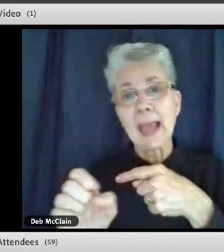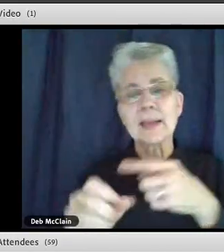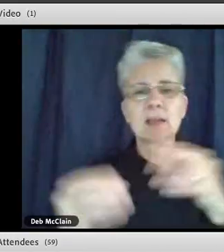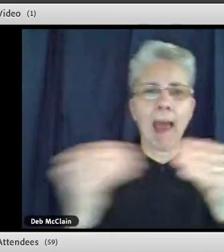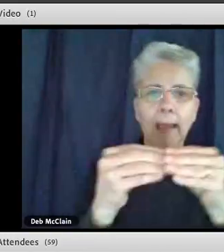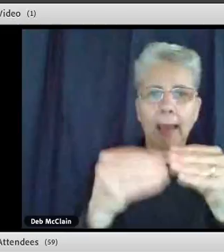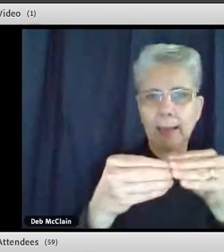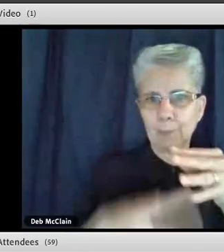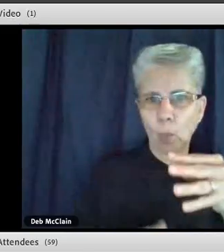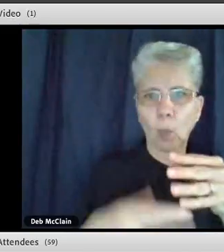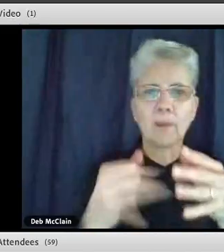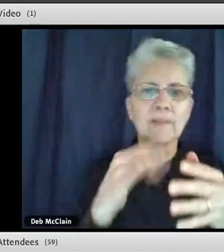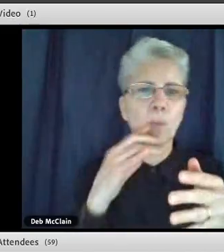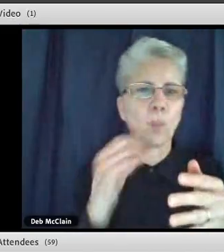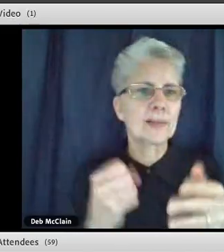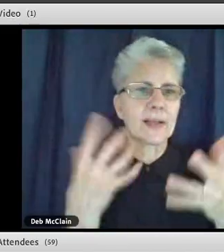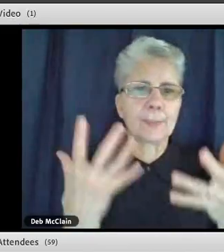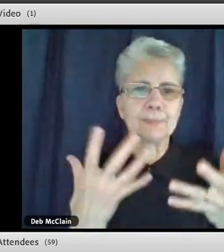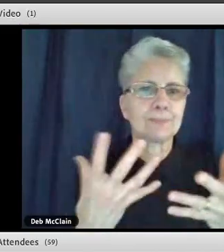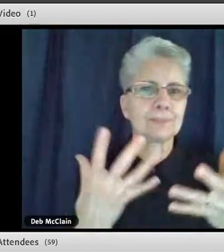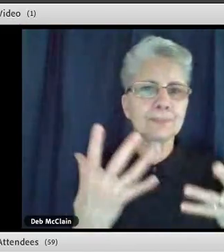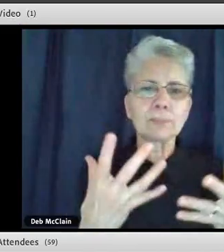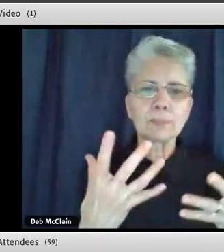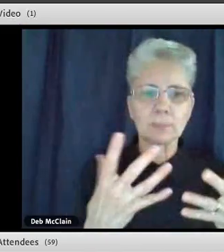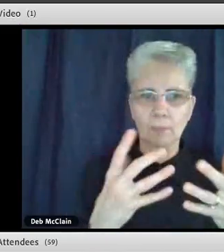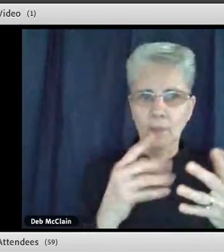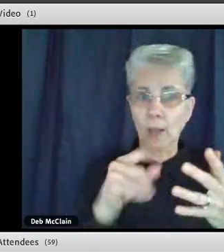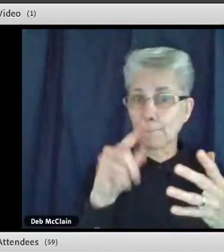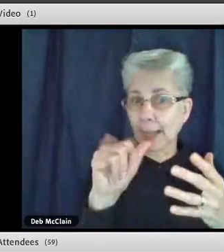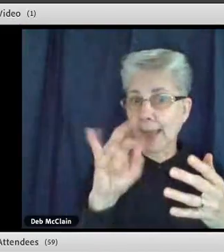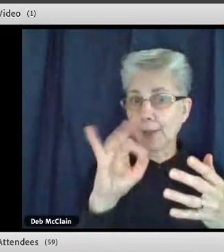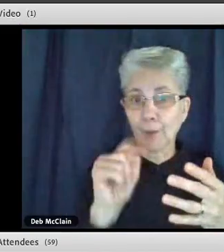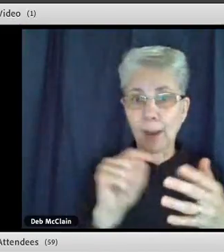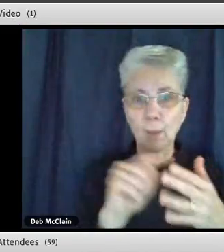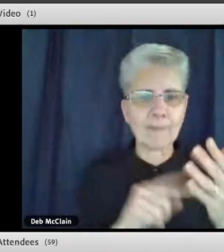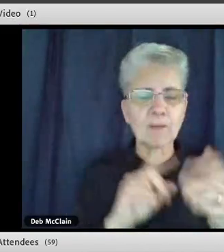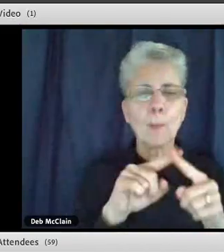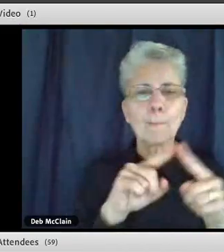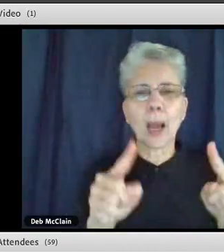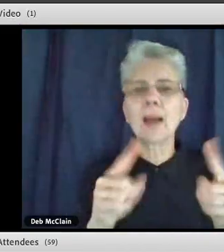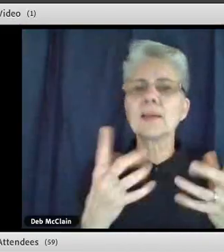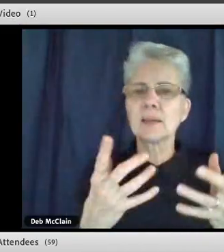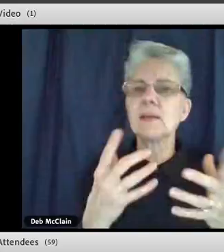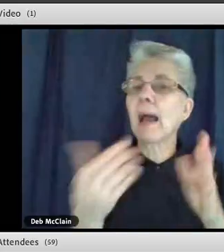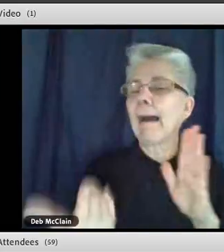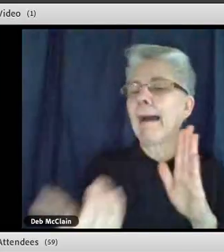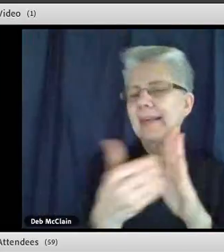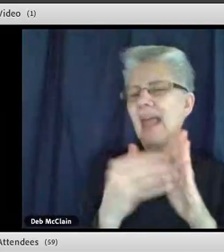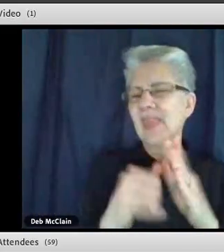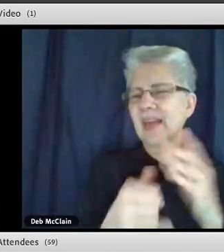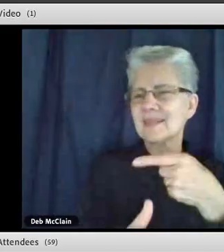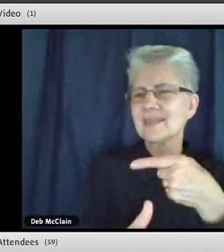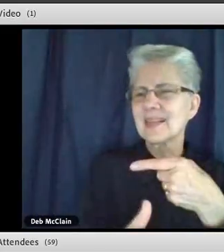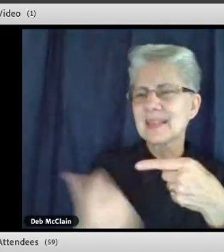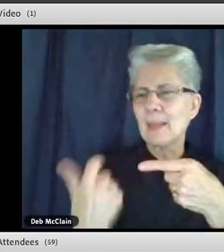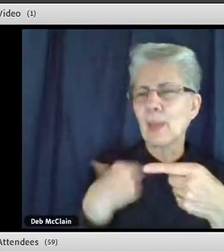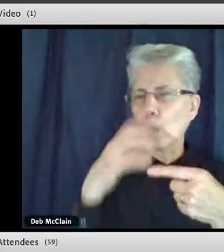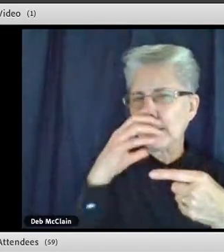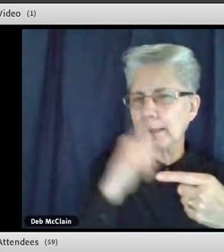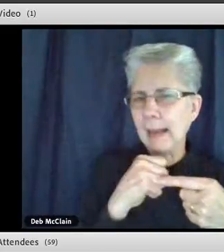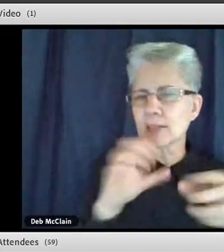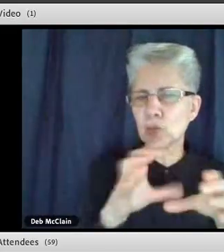was, a actor, playwright, etc. But once again, I mean, that's something that we can guess and we can just kind of do on